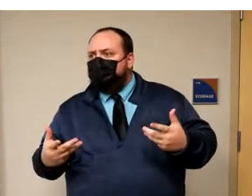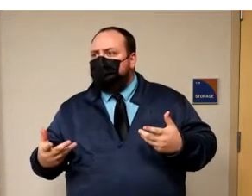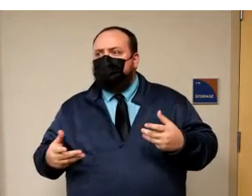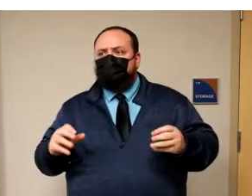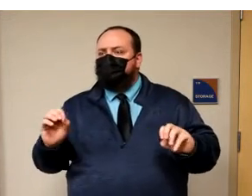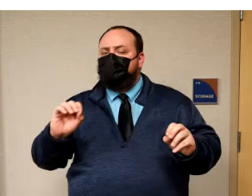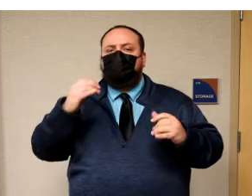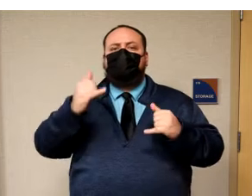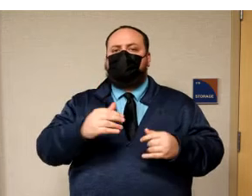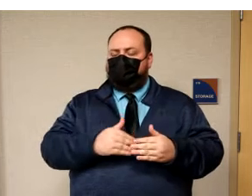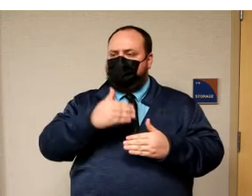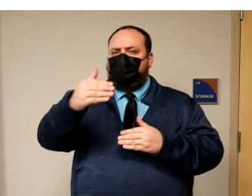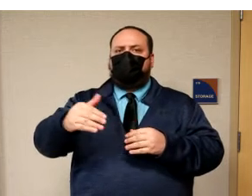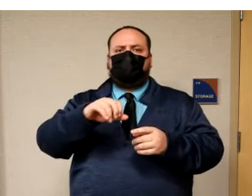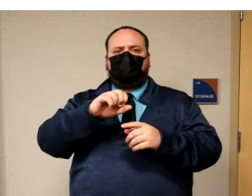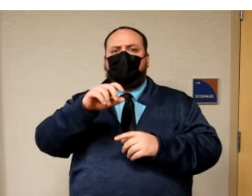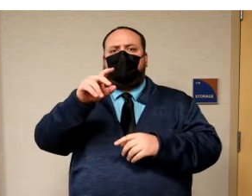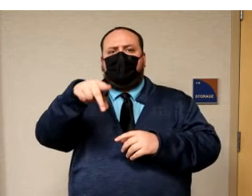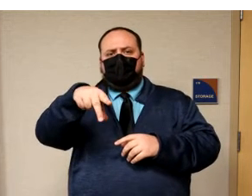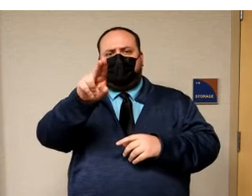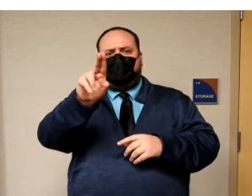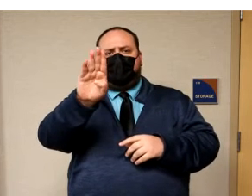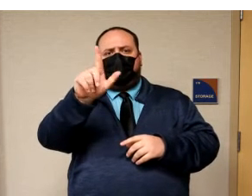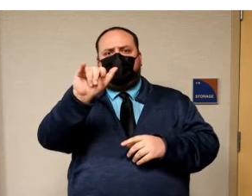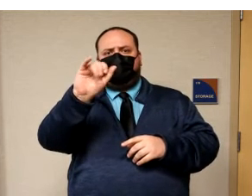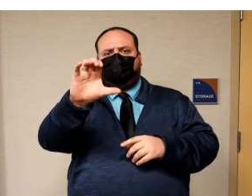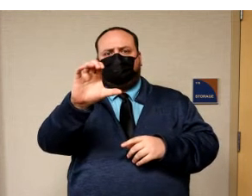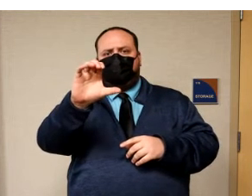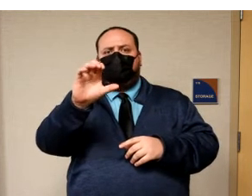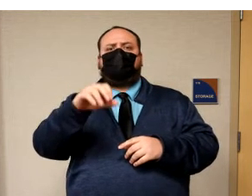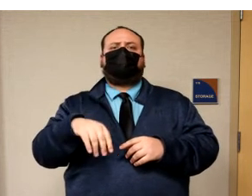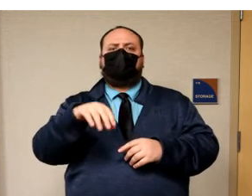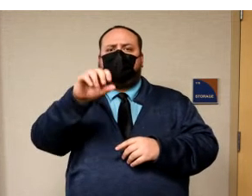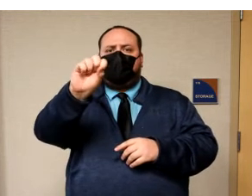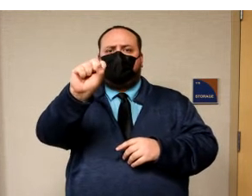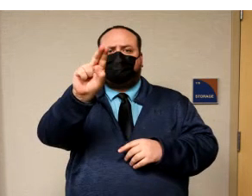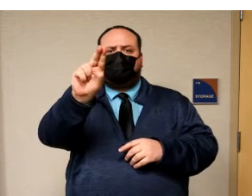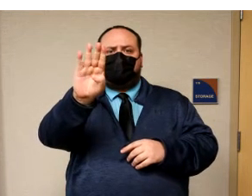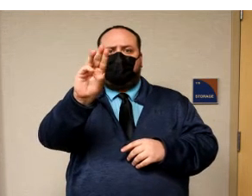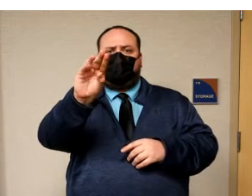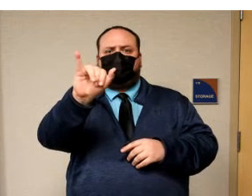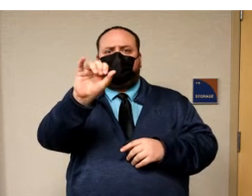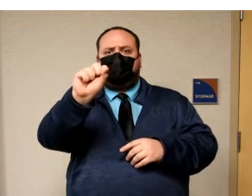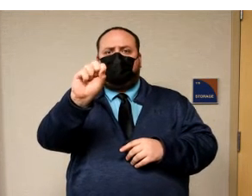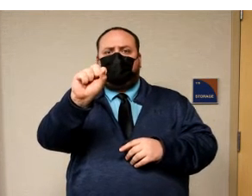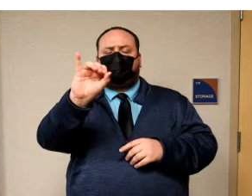We have this first one on this eastern side,